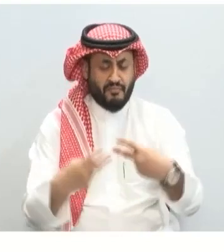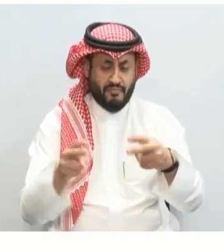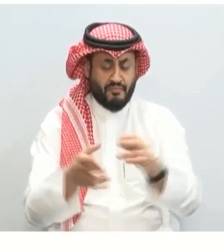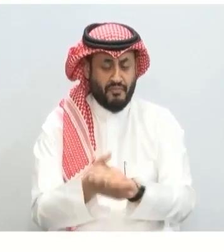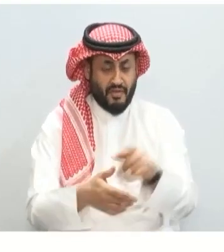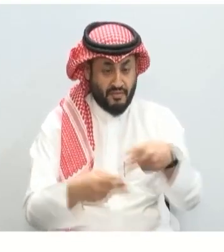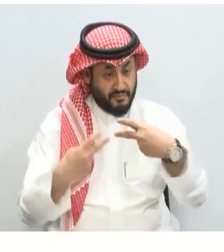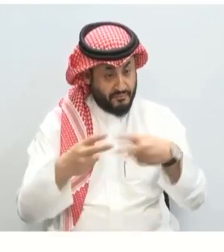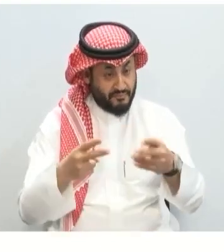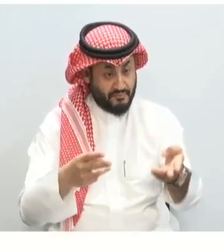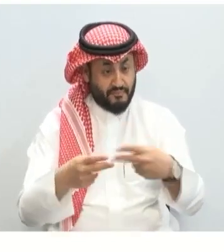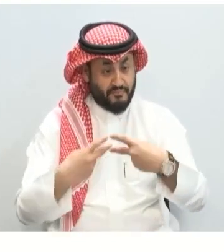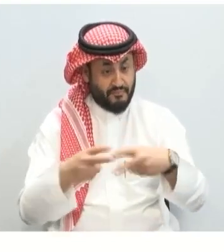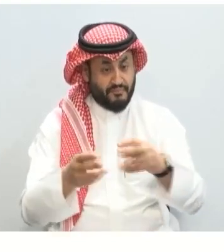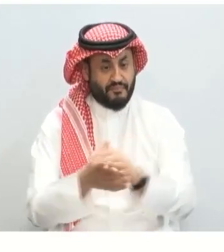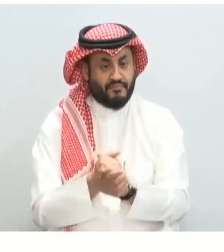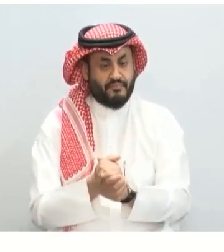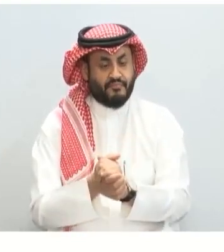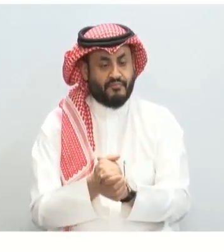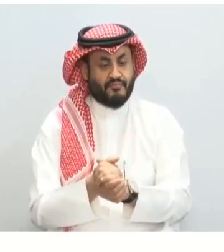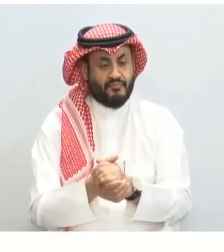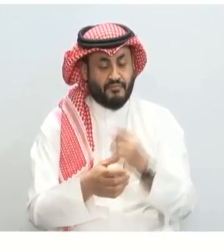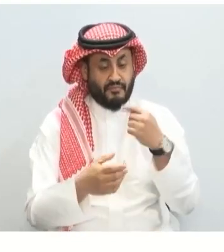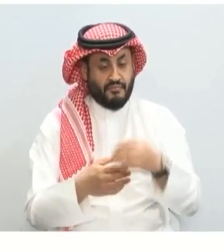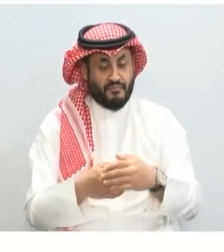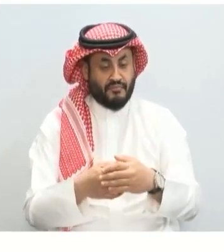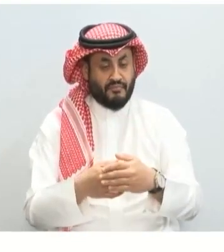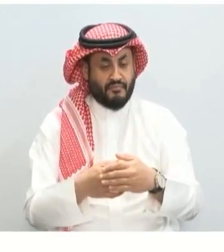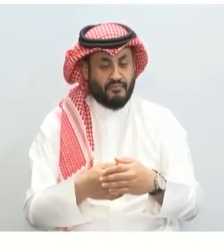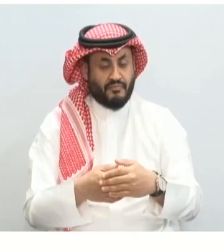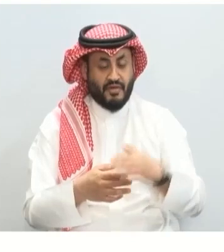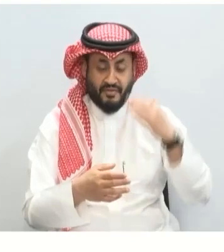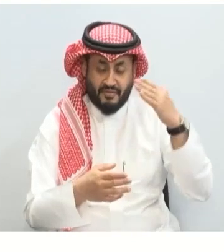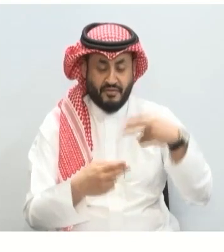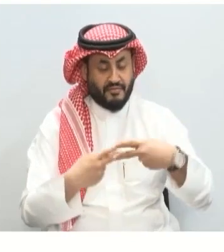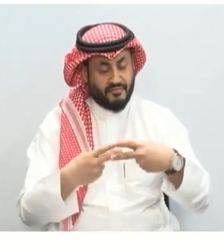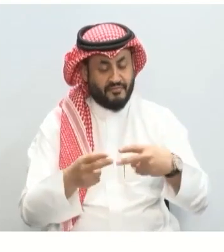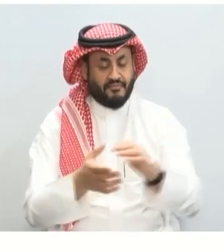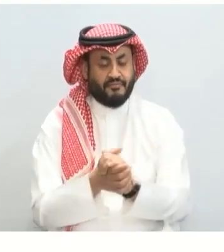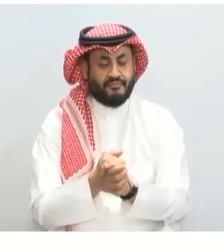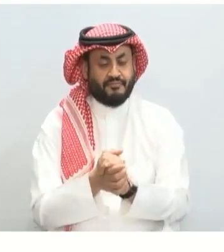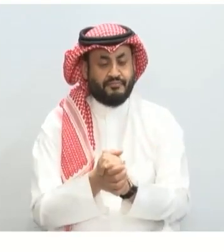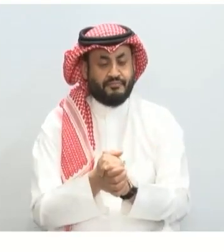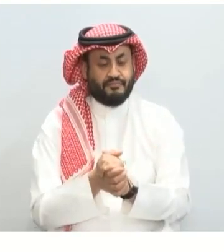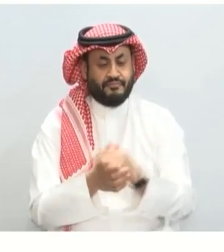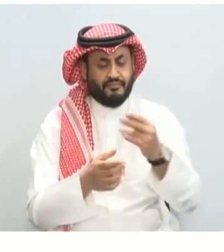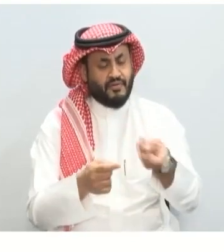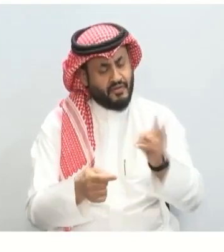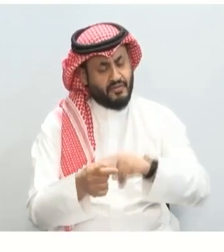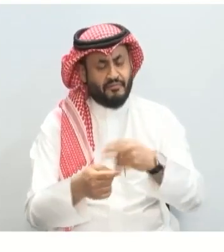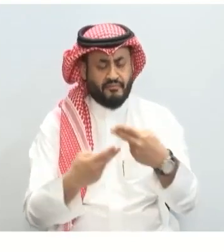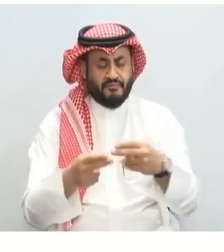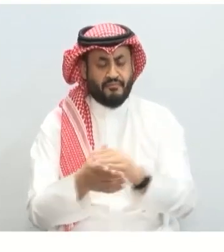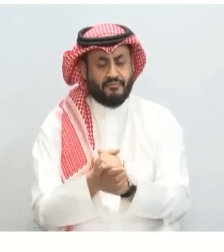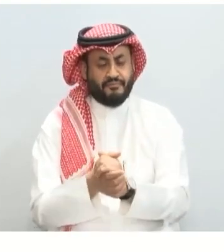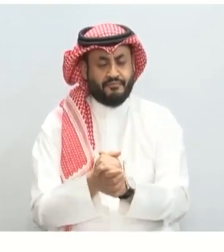course, accepting now. You say, thanks, I'd love a little. Or you say, thanks, I'd love some